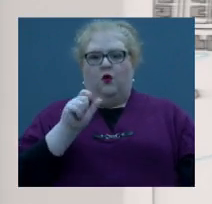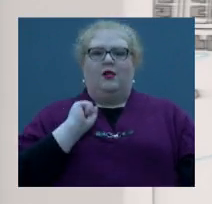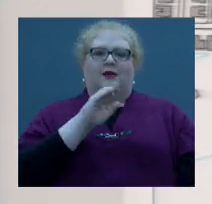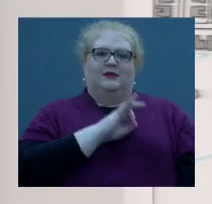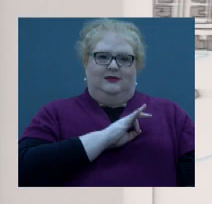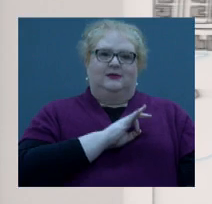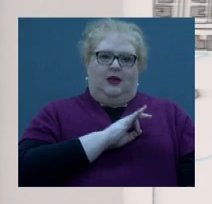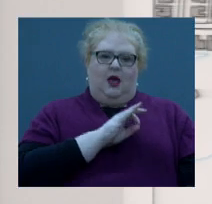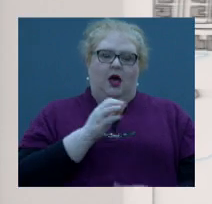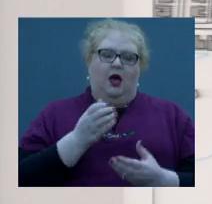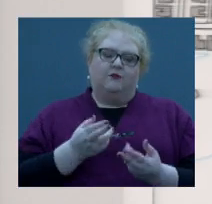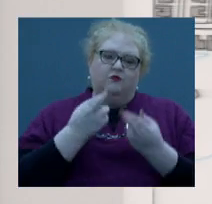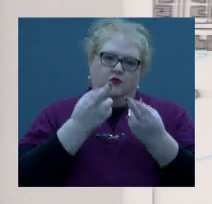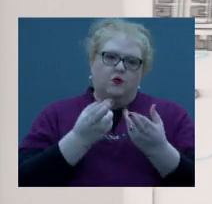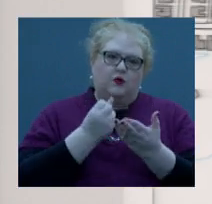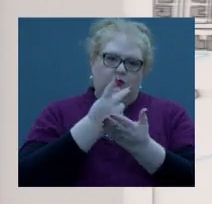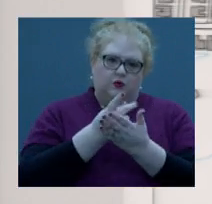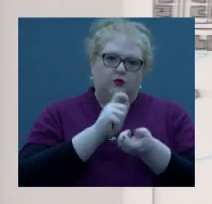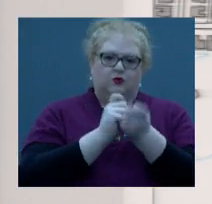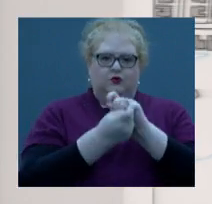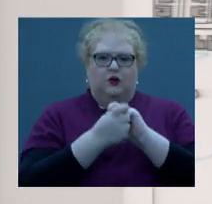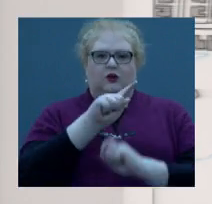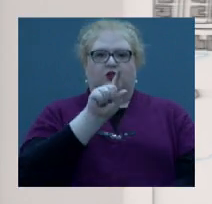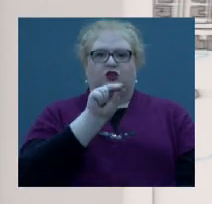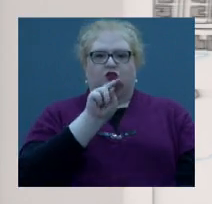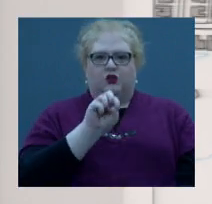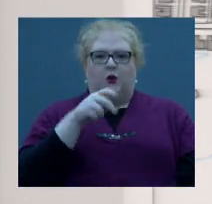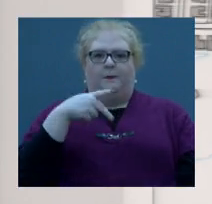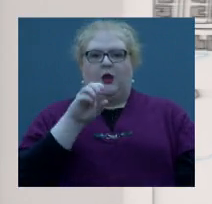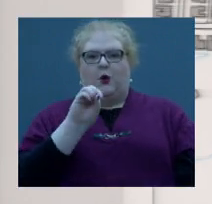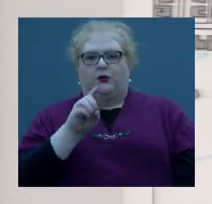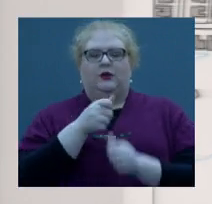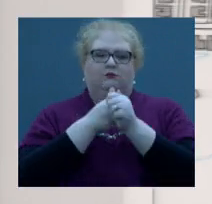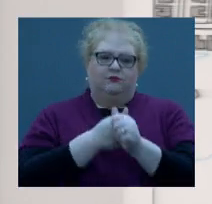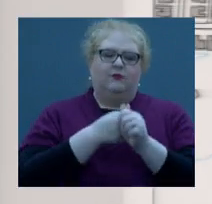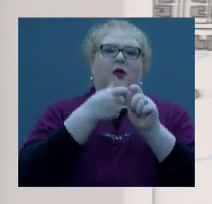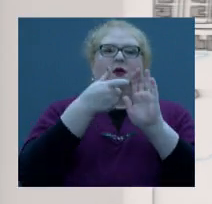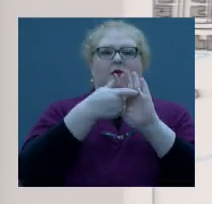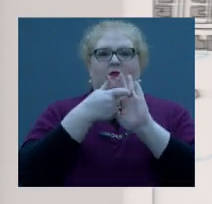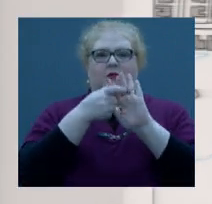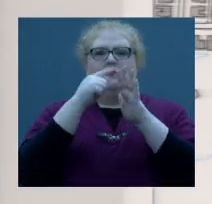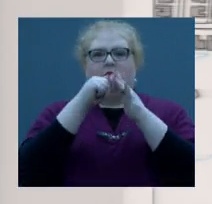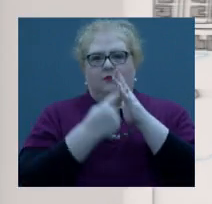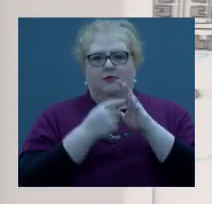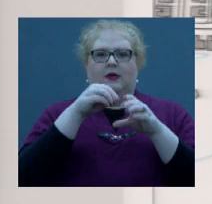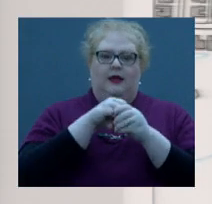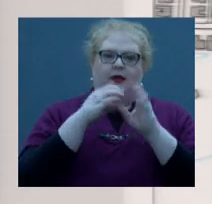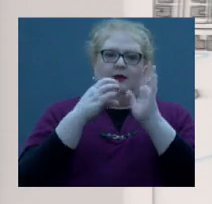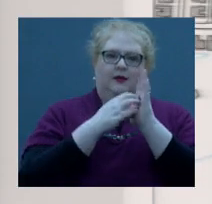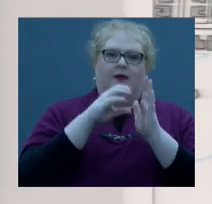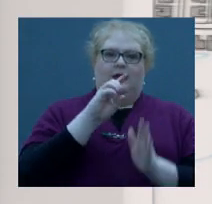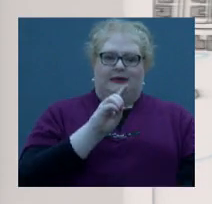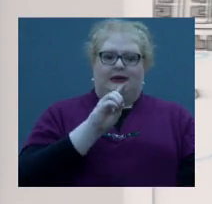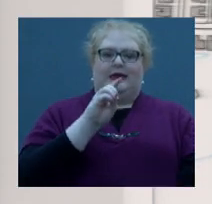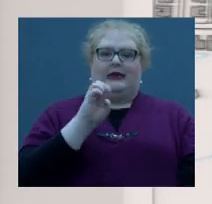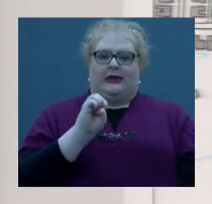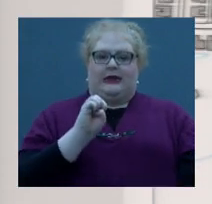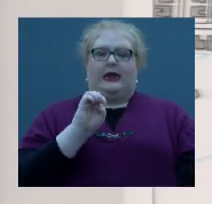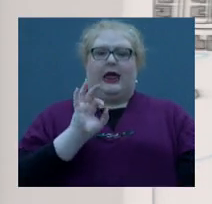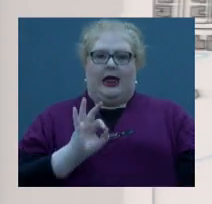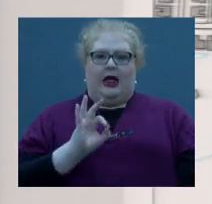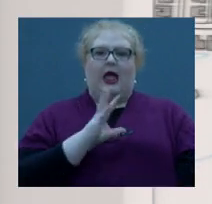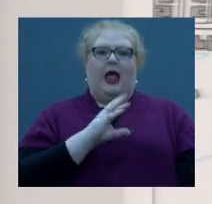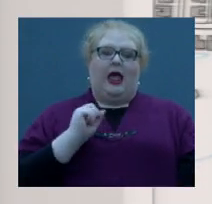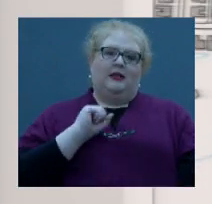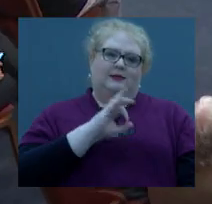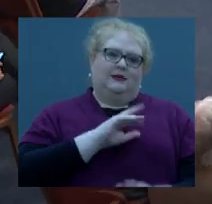to rezone the property to POD, subject to compliance with the comments and conditions outlined in paragraphs D, E, and F, and the